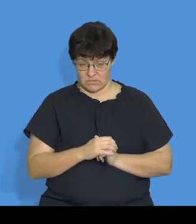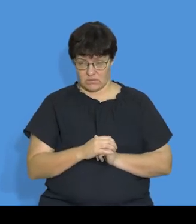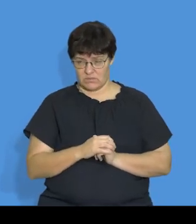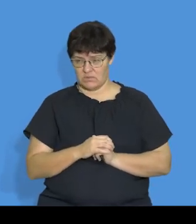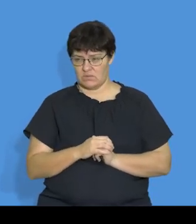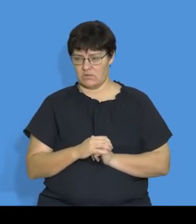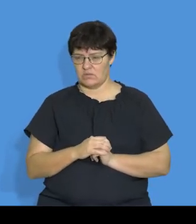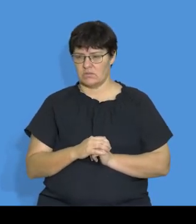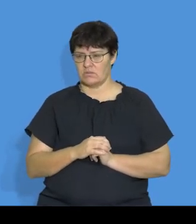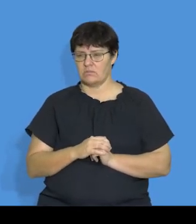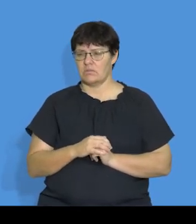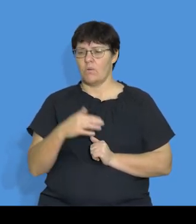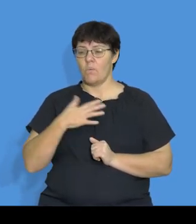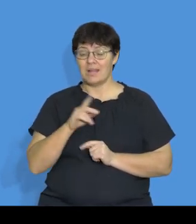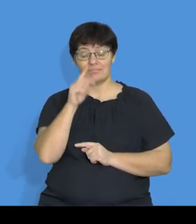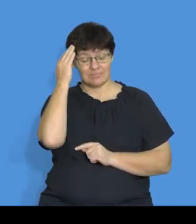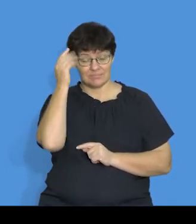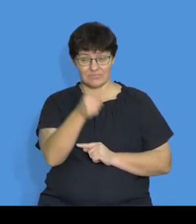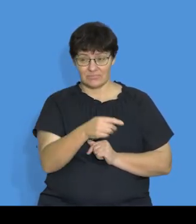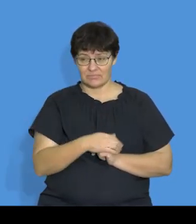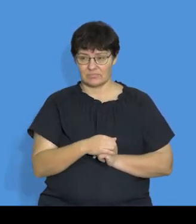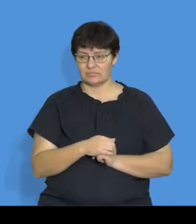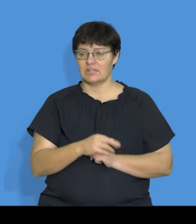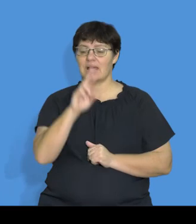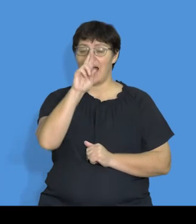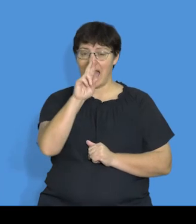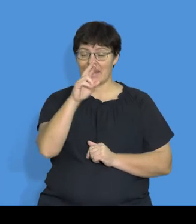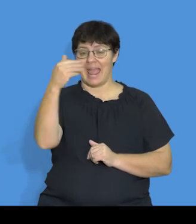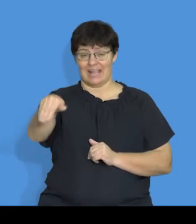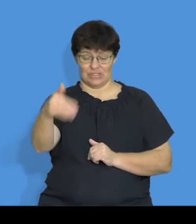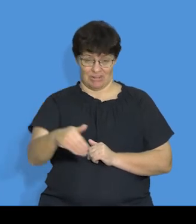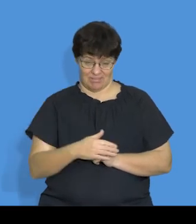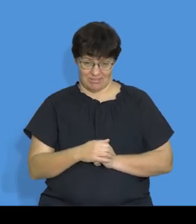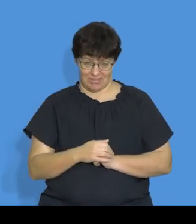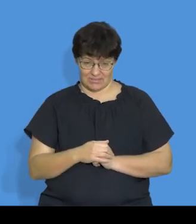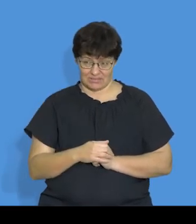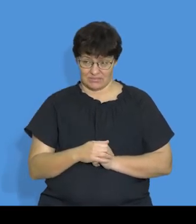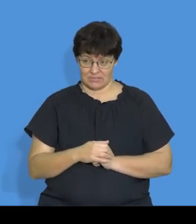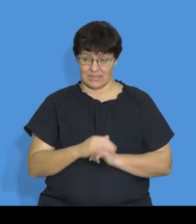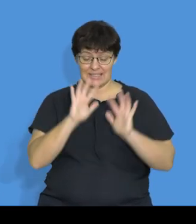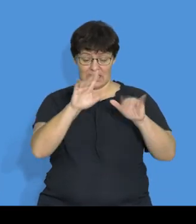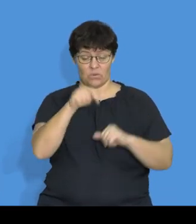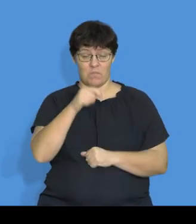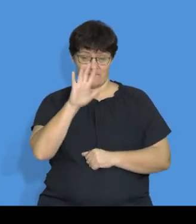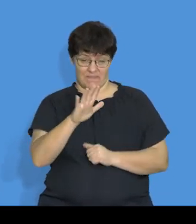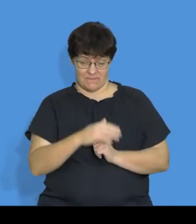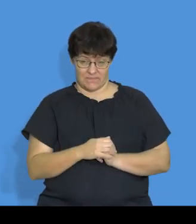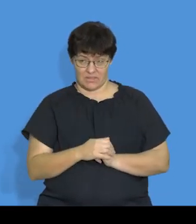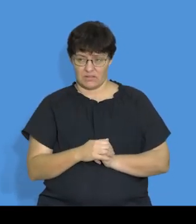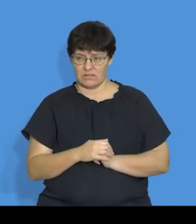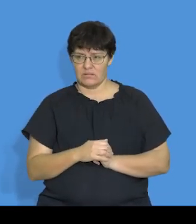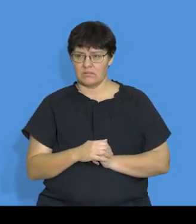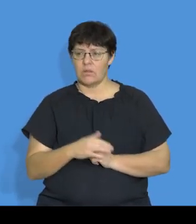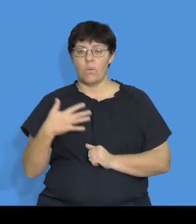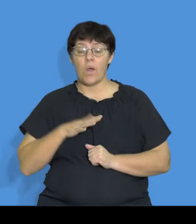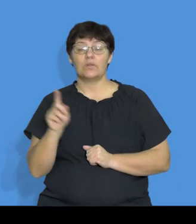actually, we want to appreciate that this is R external, which is 10.5 ohms, right? But we are